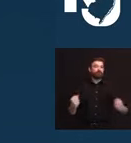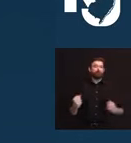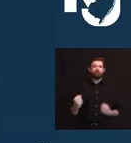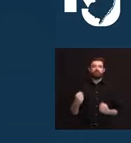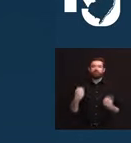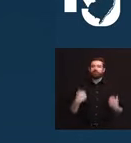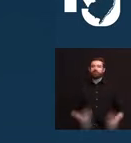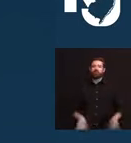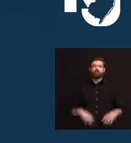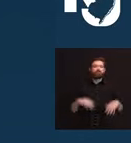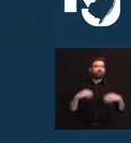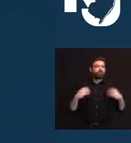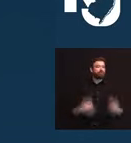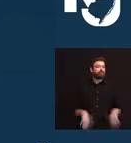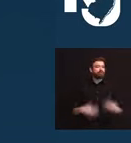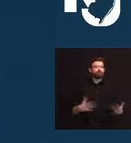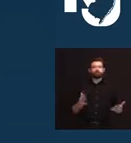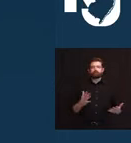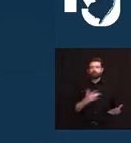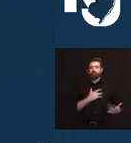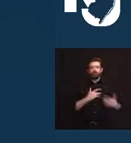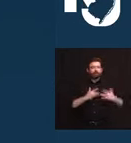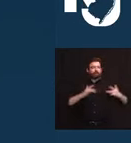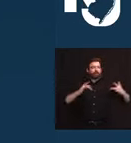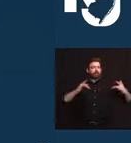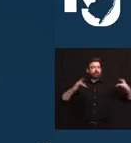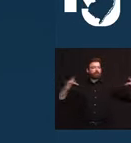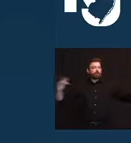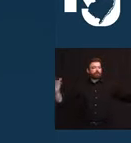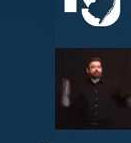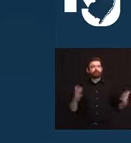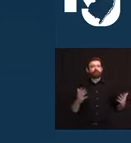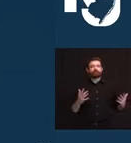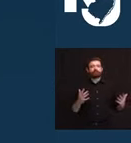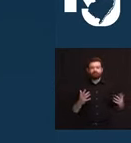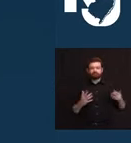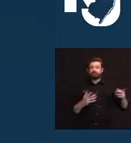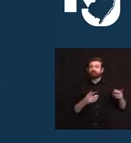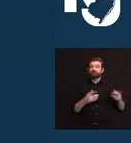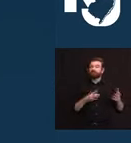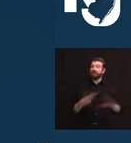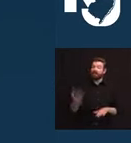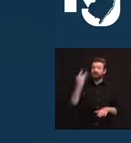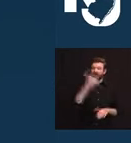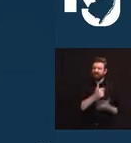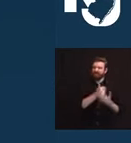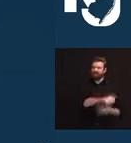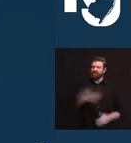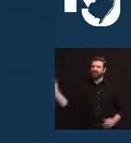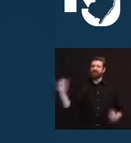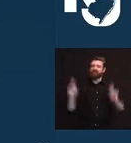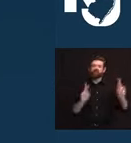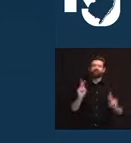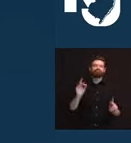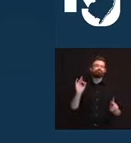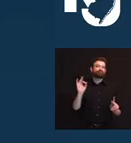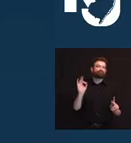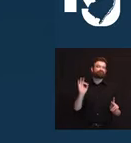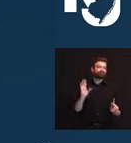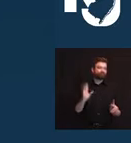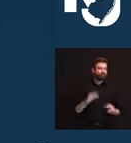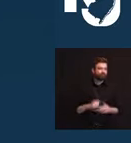loved, helping others, end of quote. Our thoughts and prayers remain with her. Bless his soul